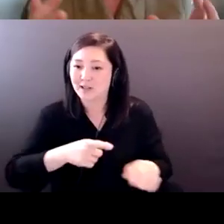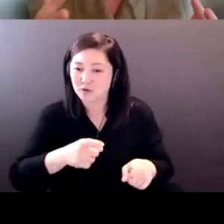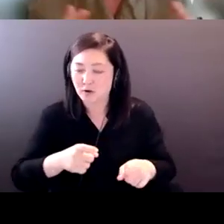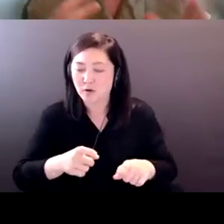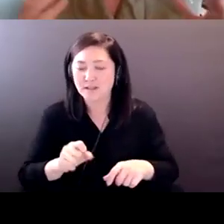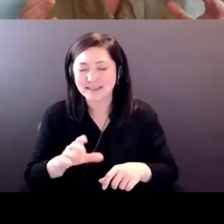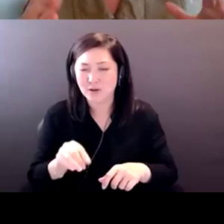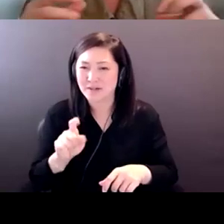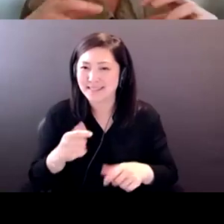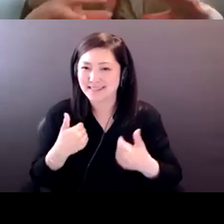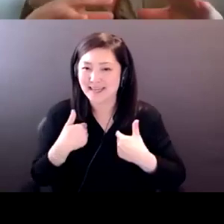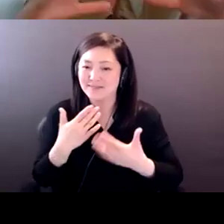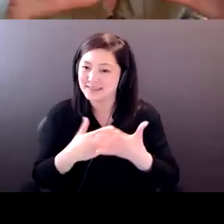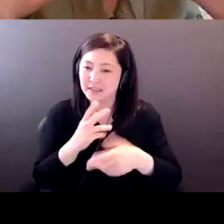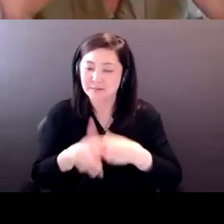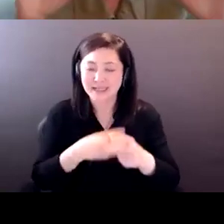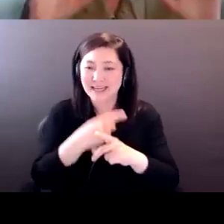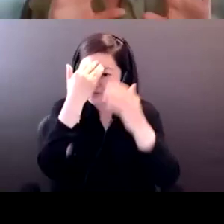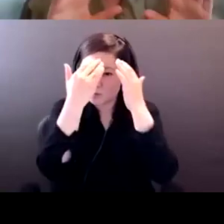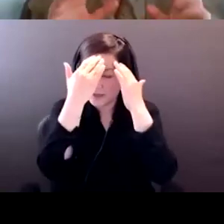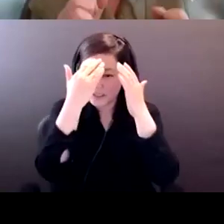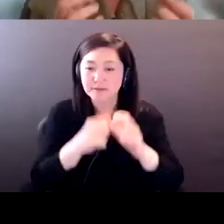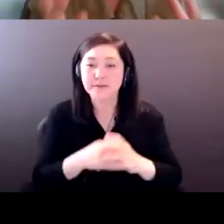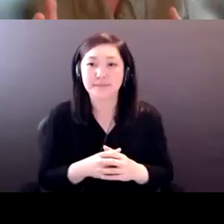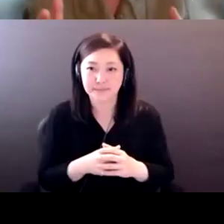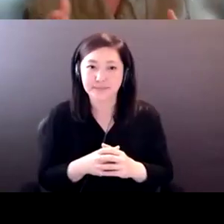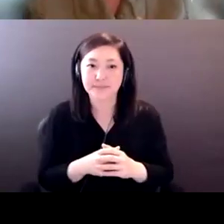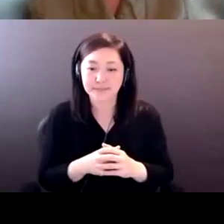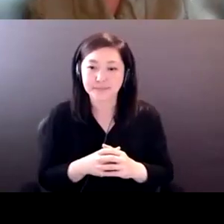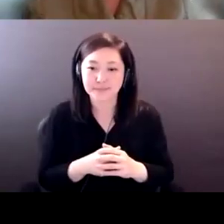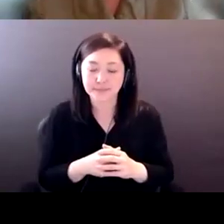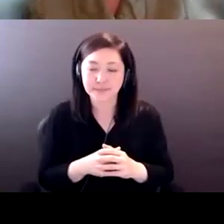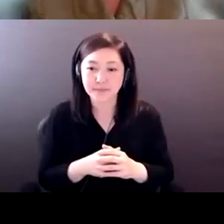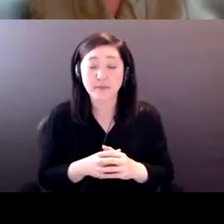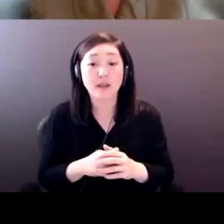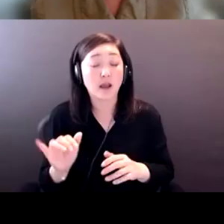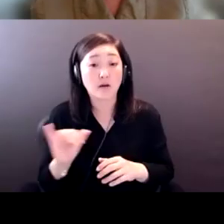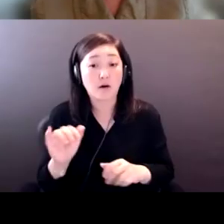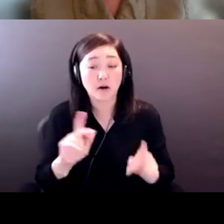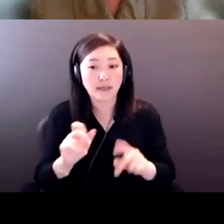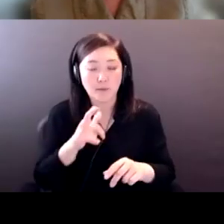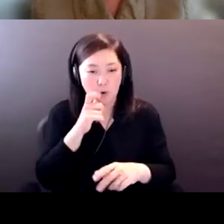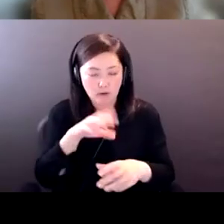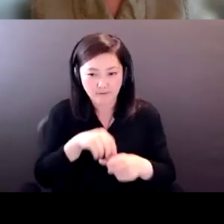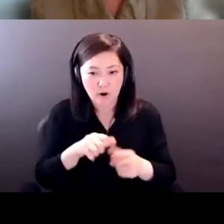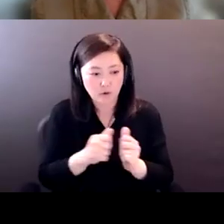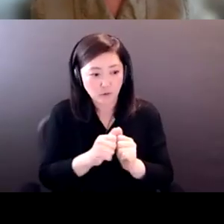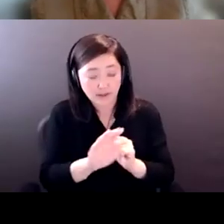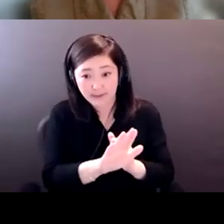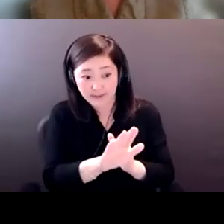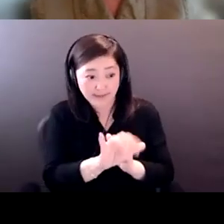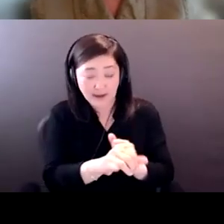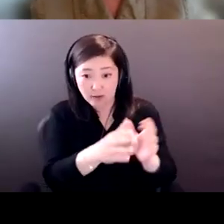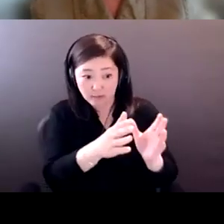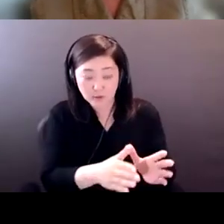folks who've been identified who are in the constellation of an individual's life to be aware of those kinds of red flags,